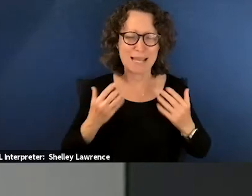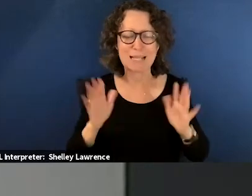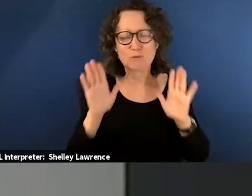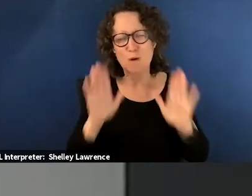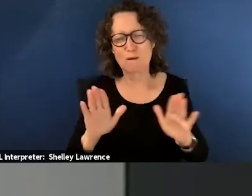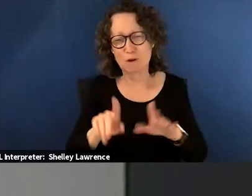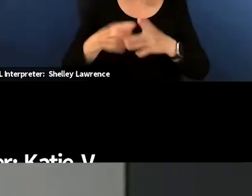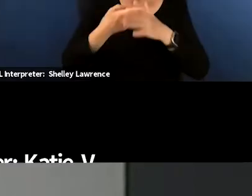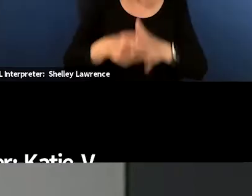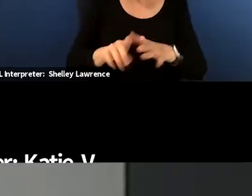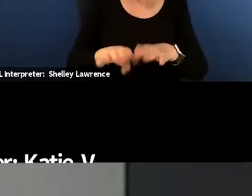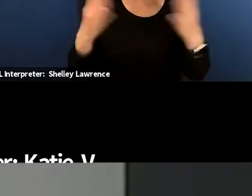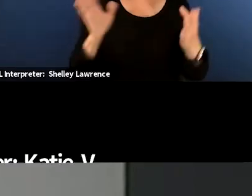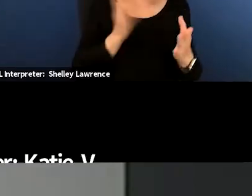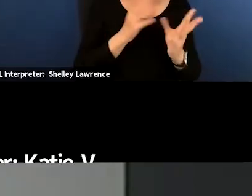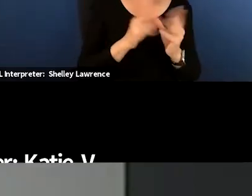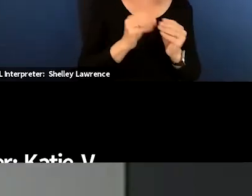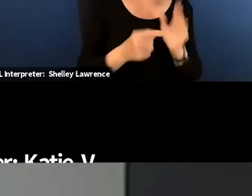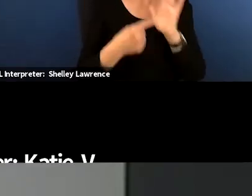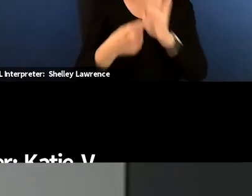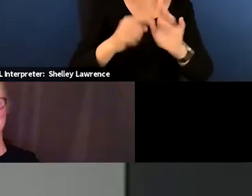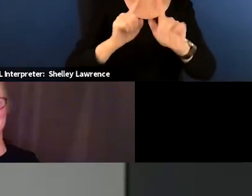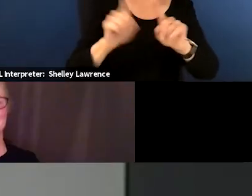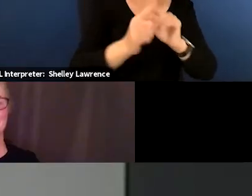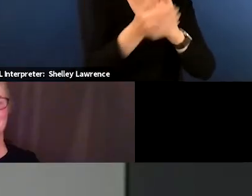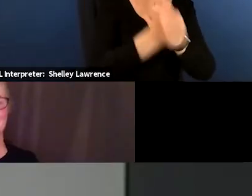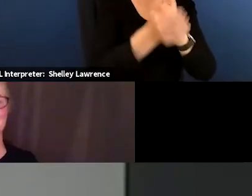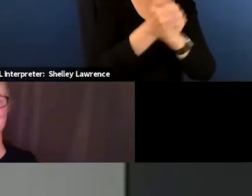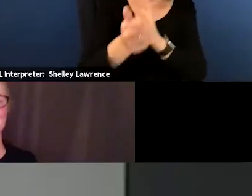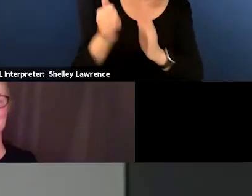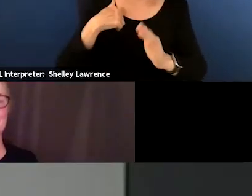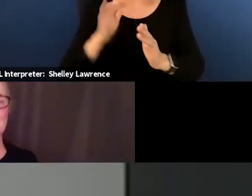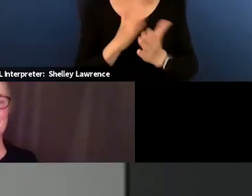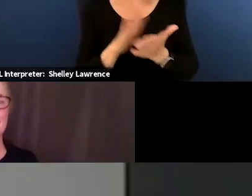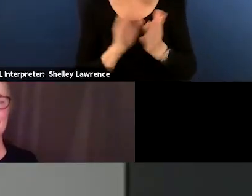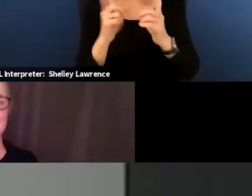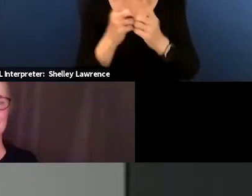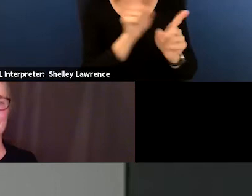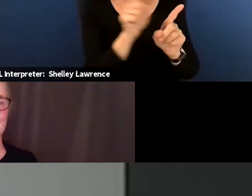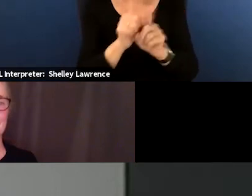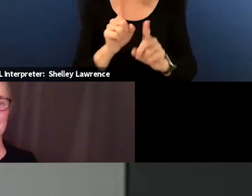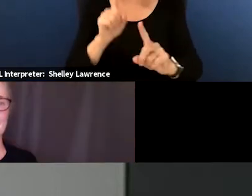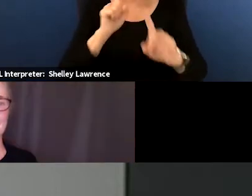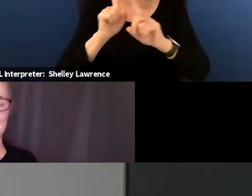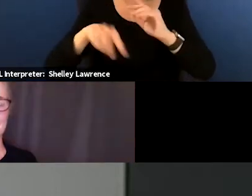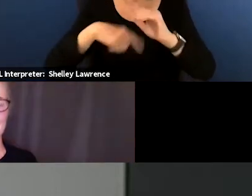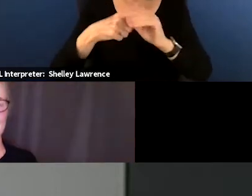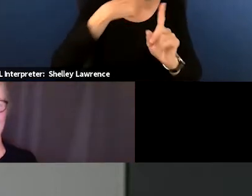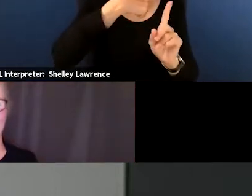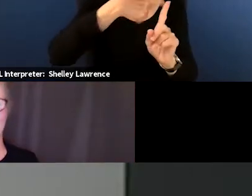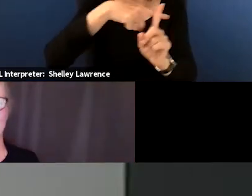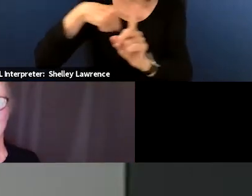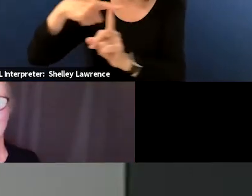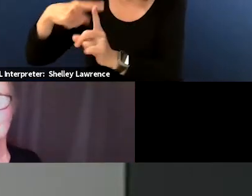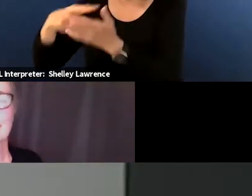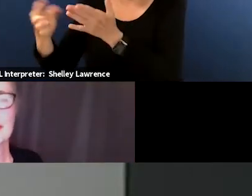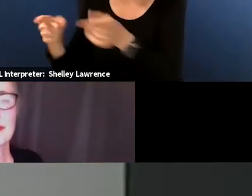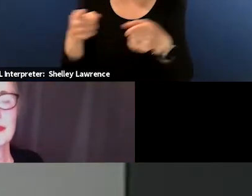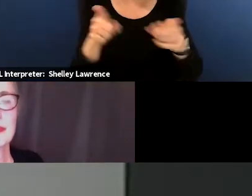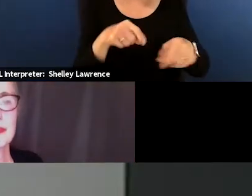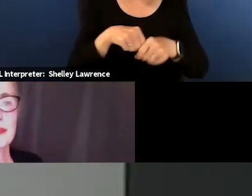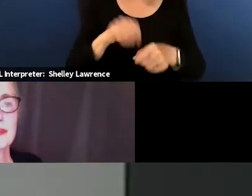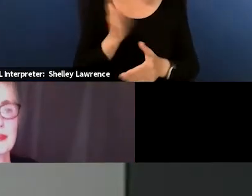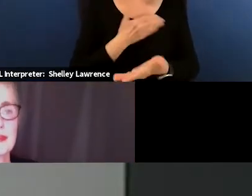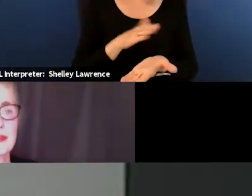to showcase that talent that we have in the district, and to also talk about the positive things that are happening.